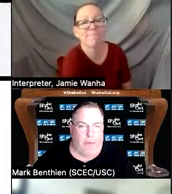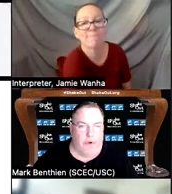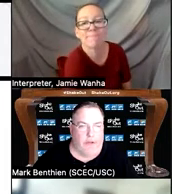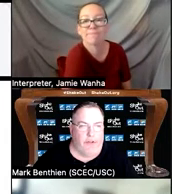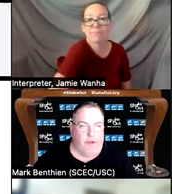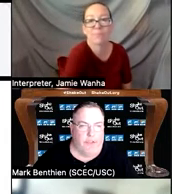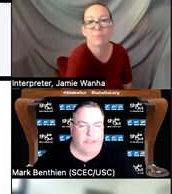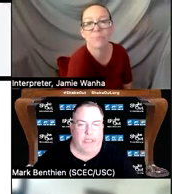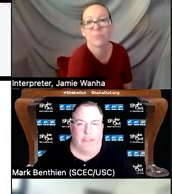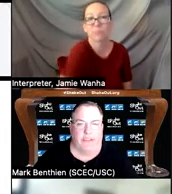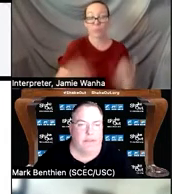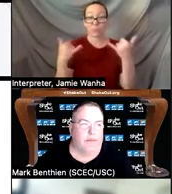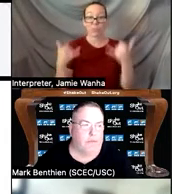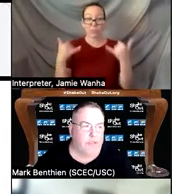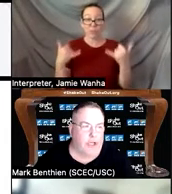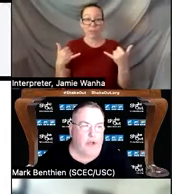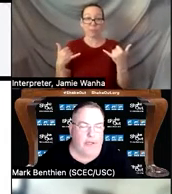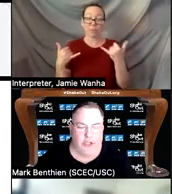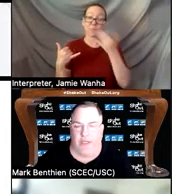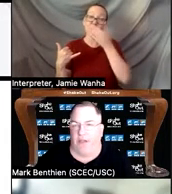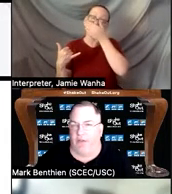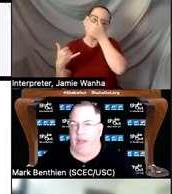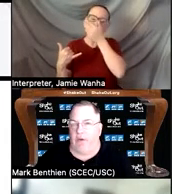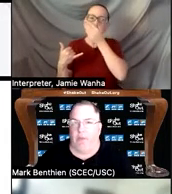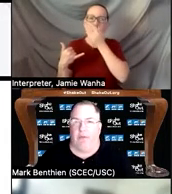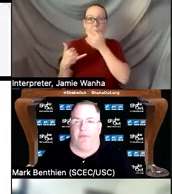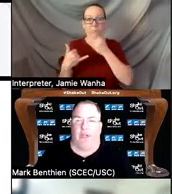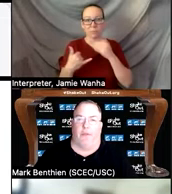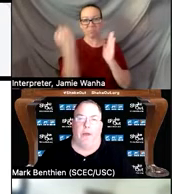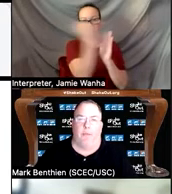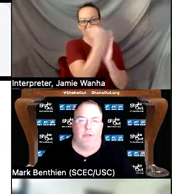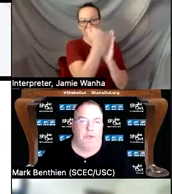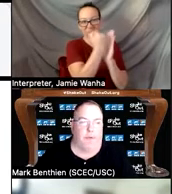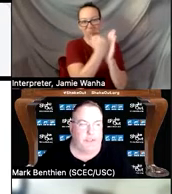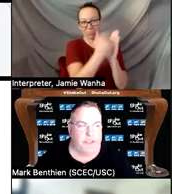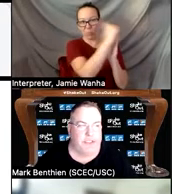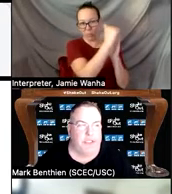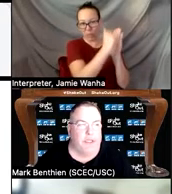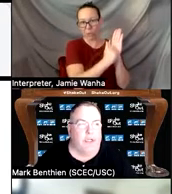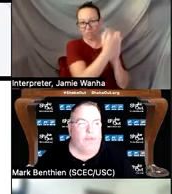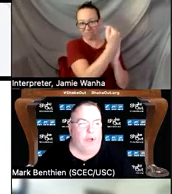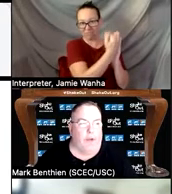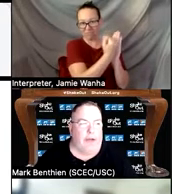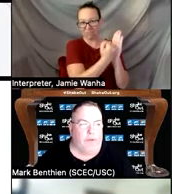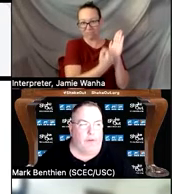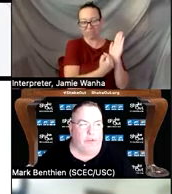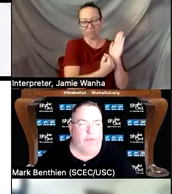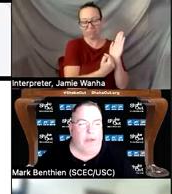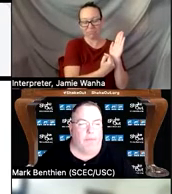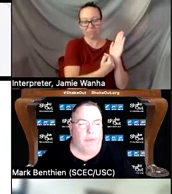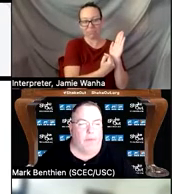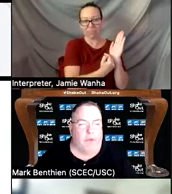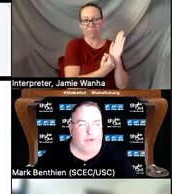right now I'm going to just kind of show you the agenda. It's the same you may have seen on the webpage when you registered. So we have,